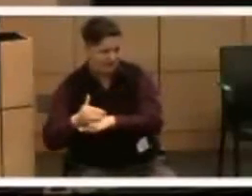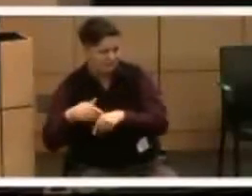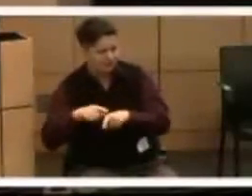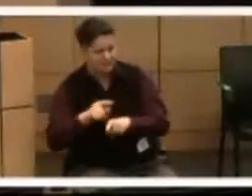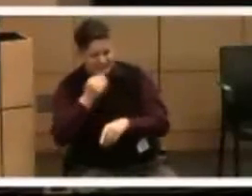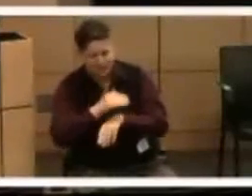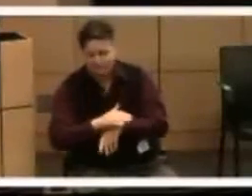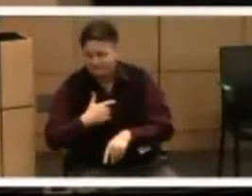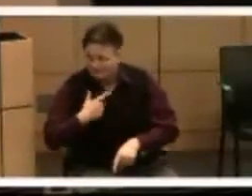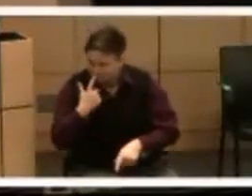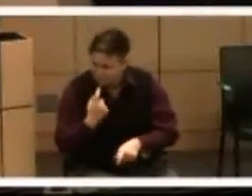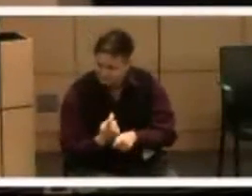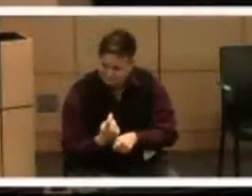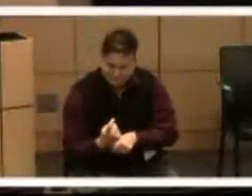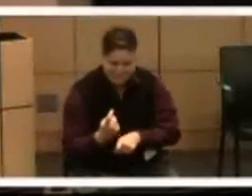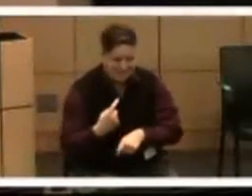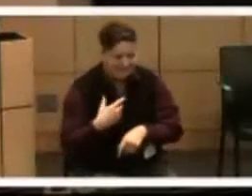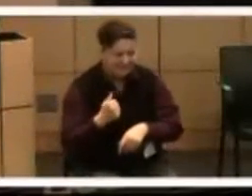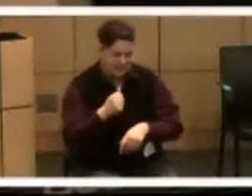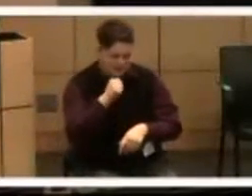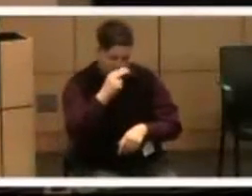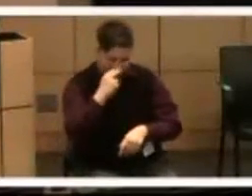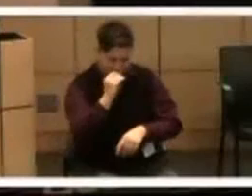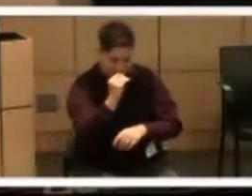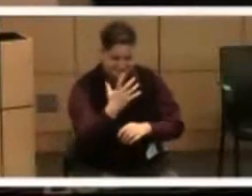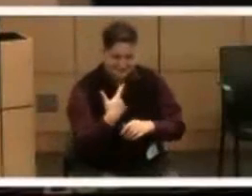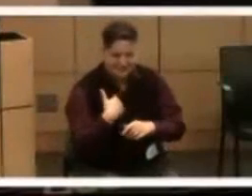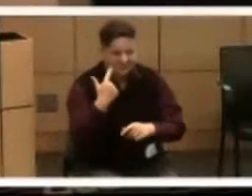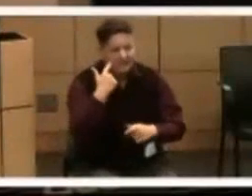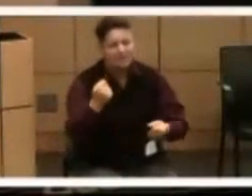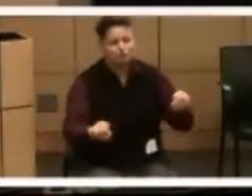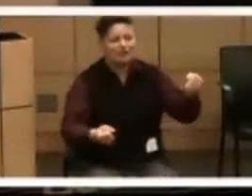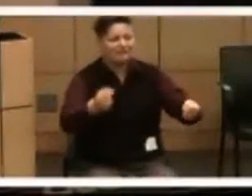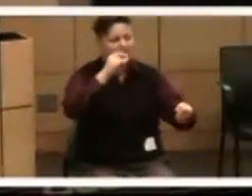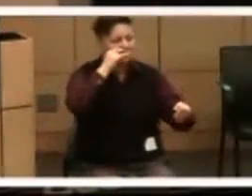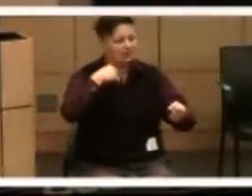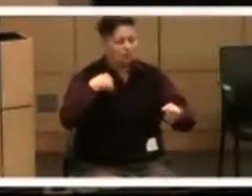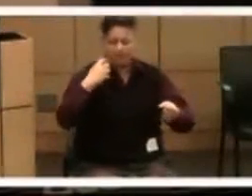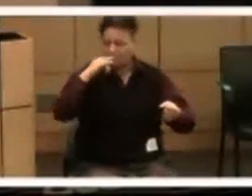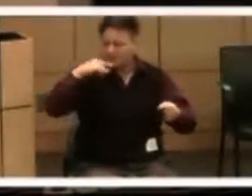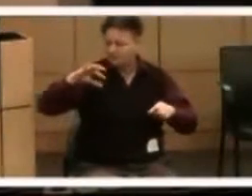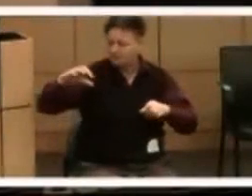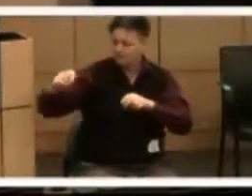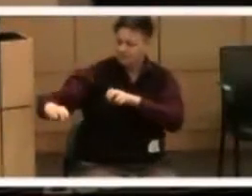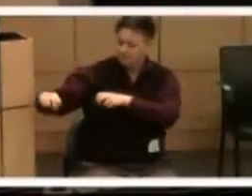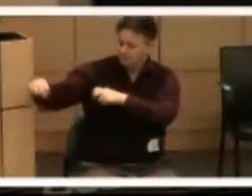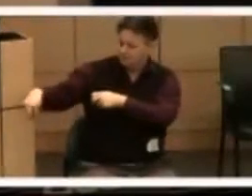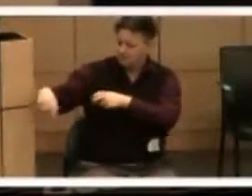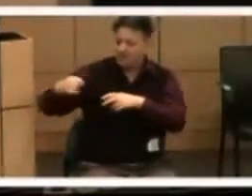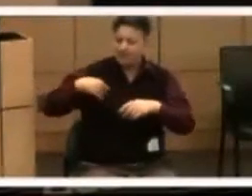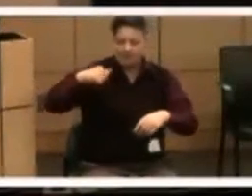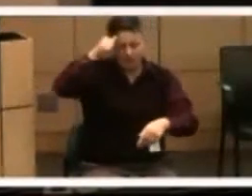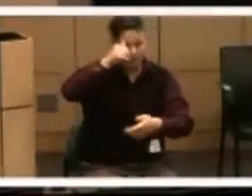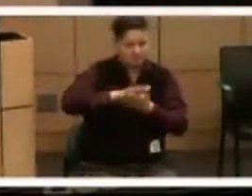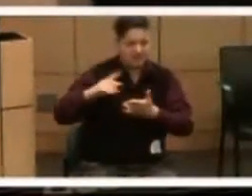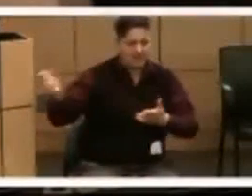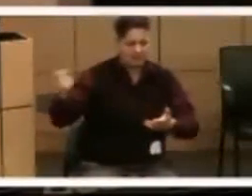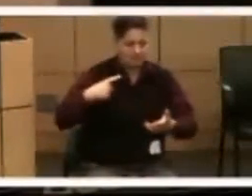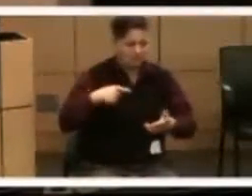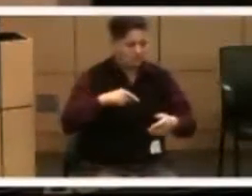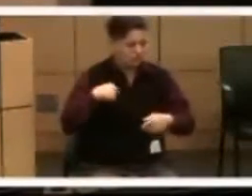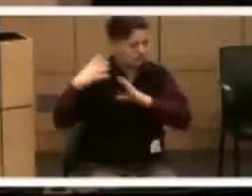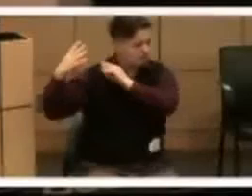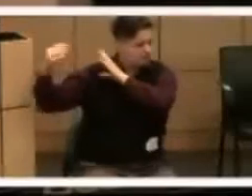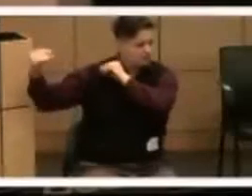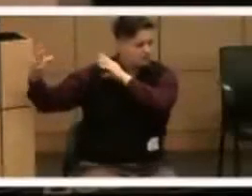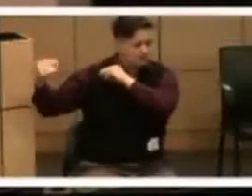fun. They're hard. Think of driving in a car with children and your husband asks you a question. Like, my solution is to give up. Like, I'm